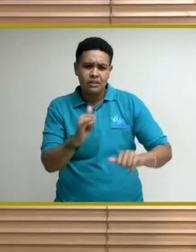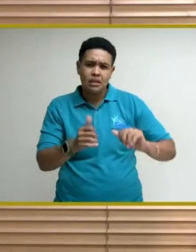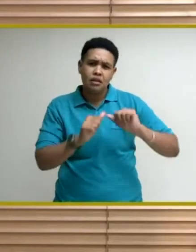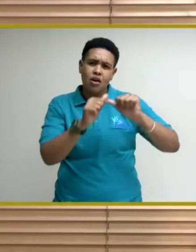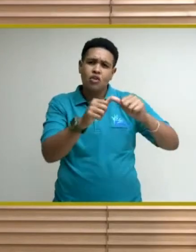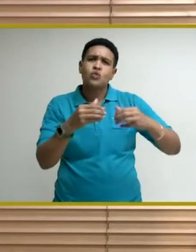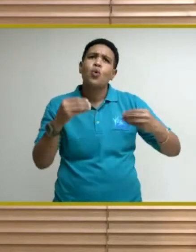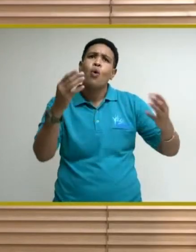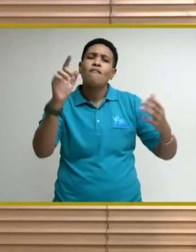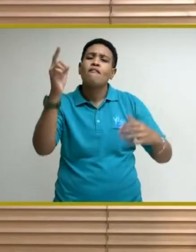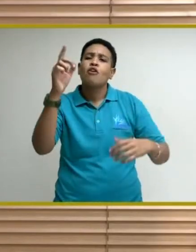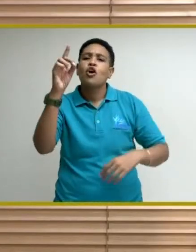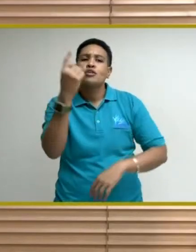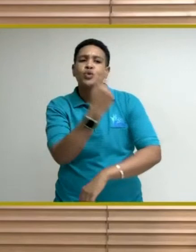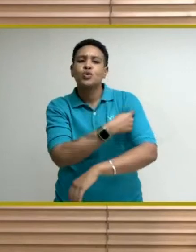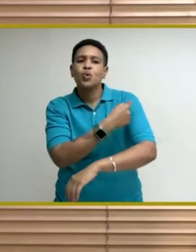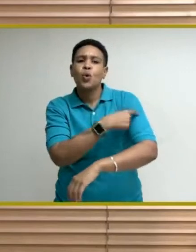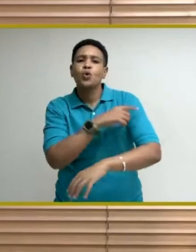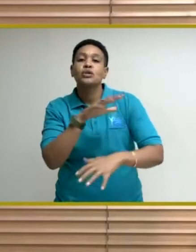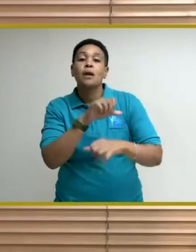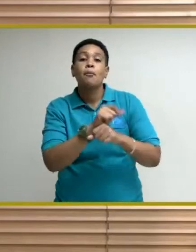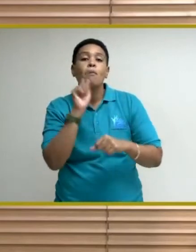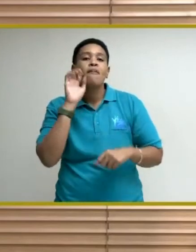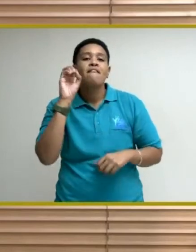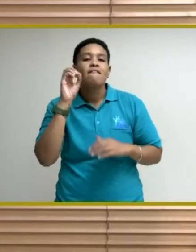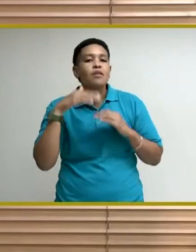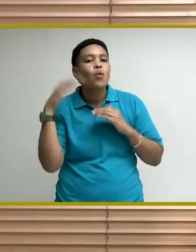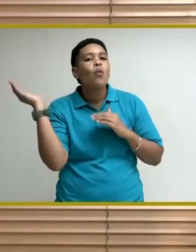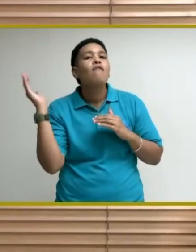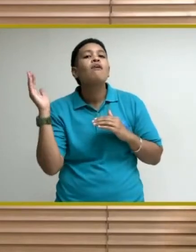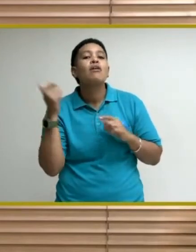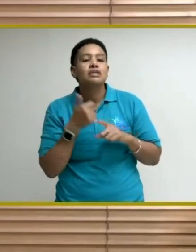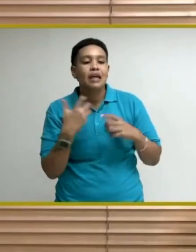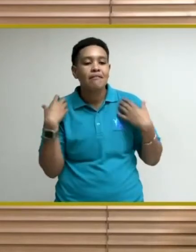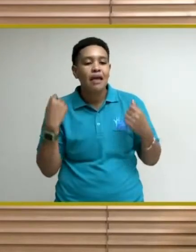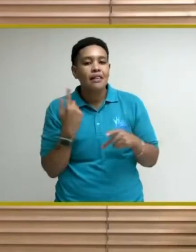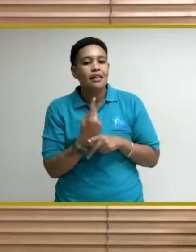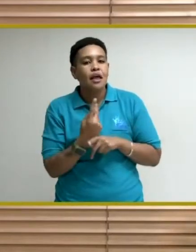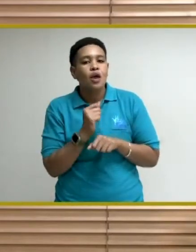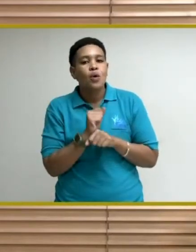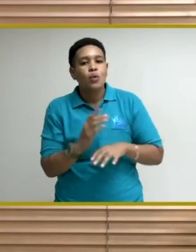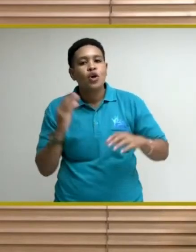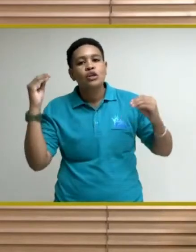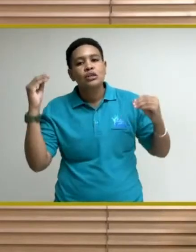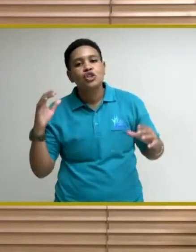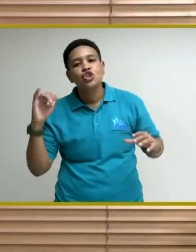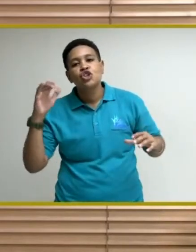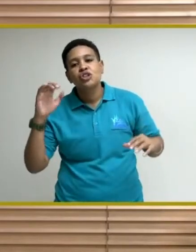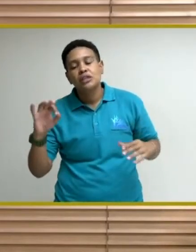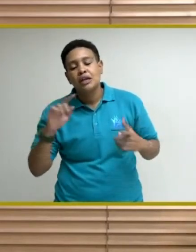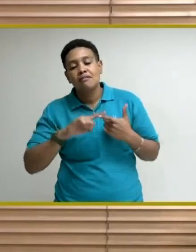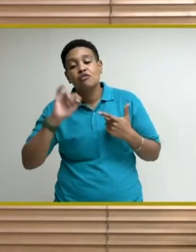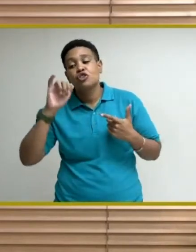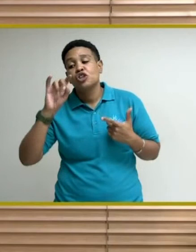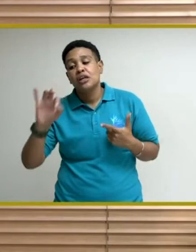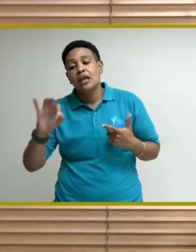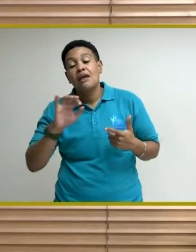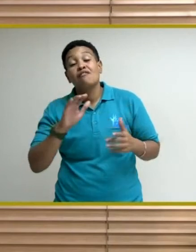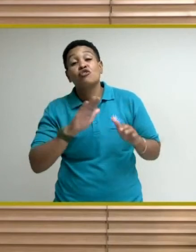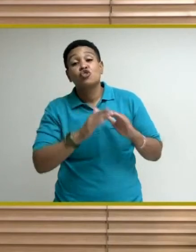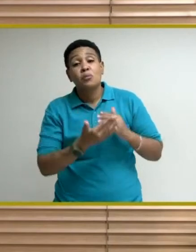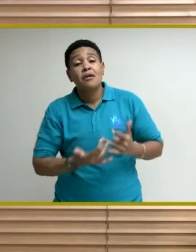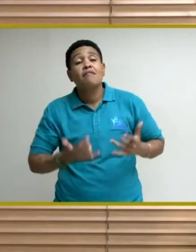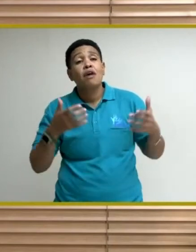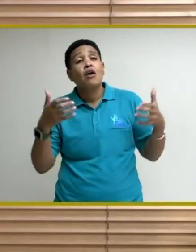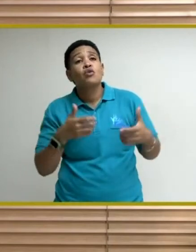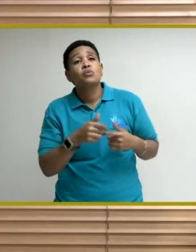dose appointments for 50 years and older, healthcare workers, teachers, JCF, JDF, Jamaica Fire Brigade, staff